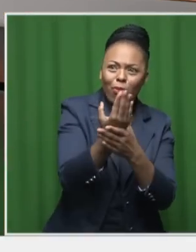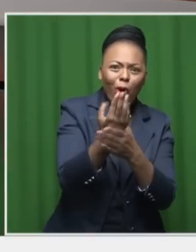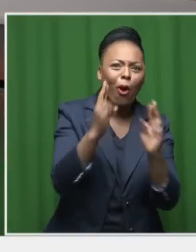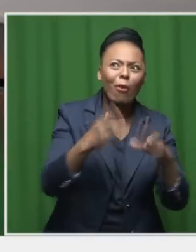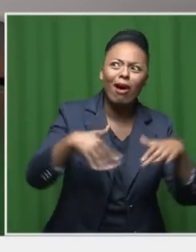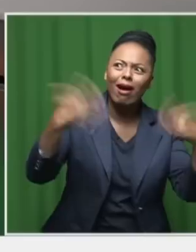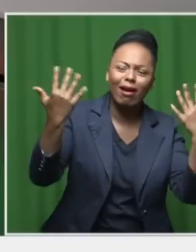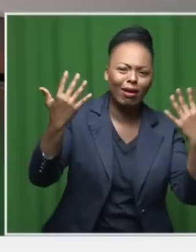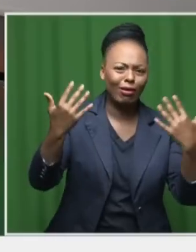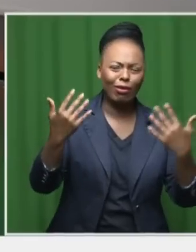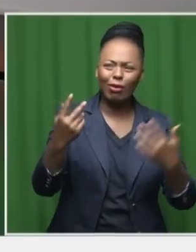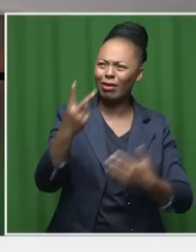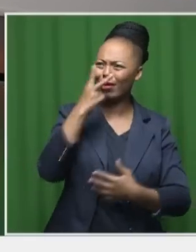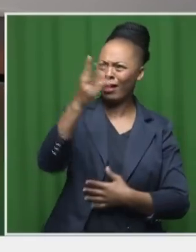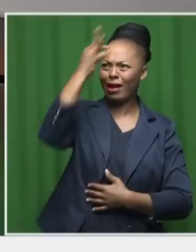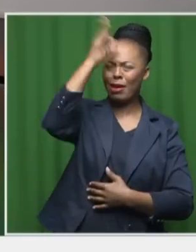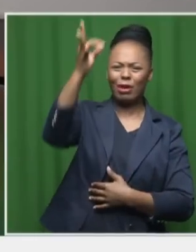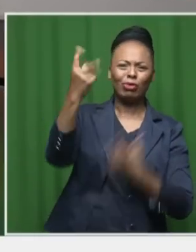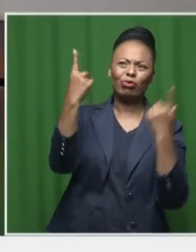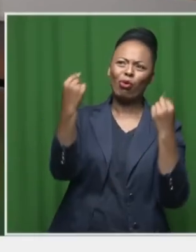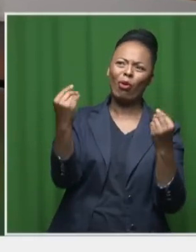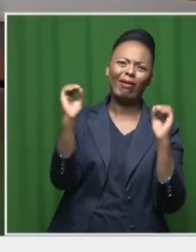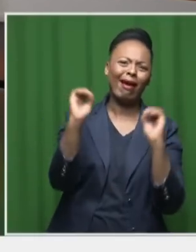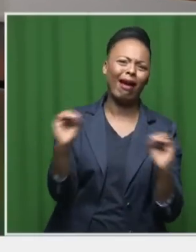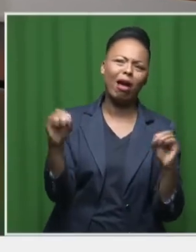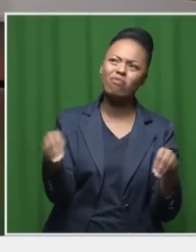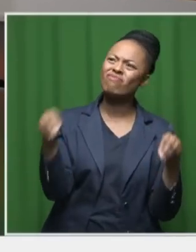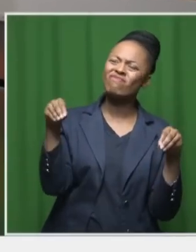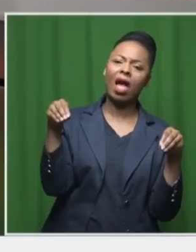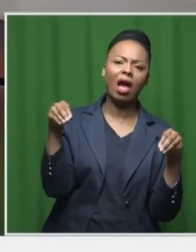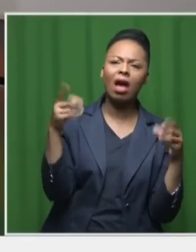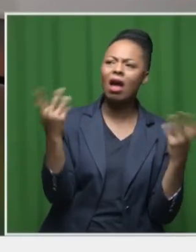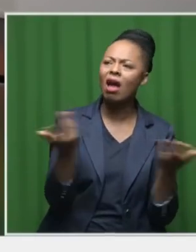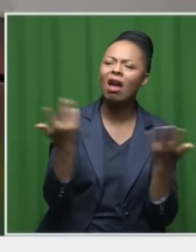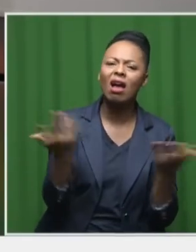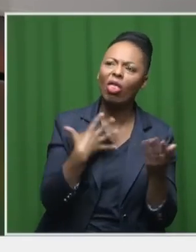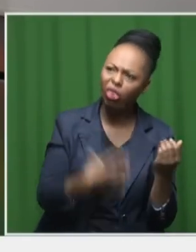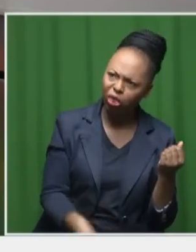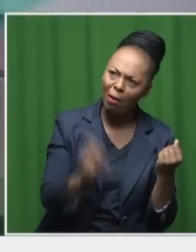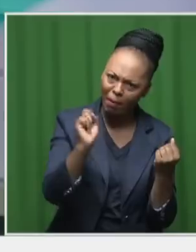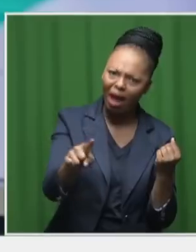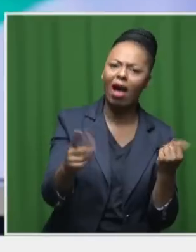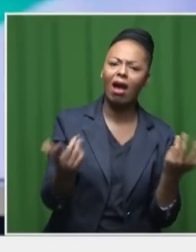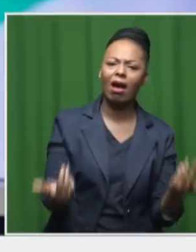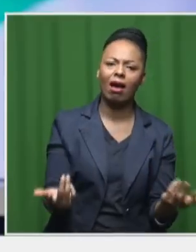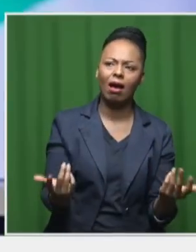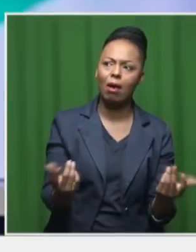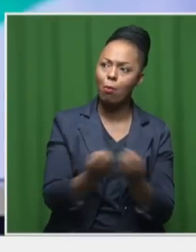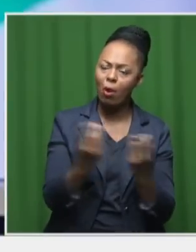is doing anything to fix it. And this is where the hopelessness comes in. So,